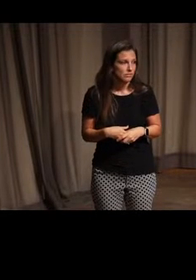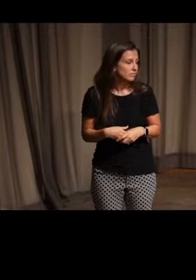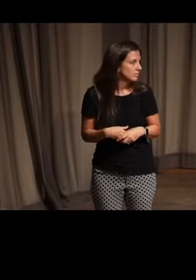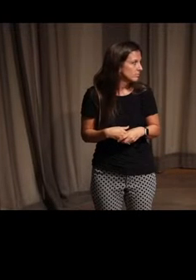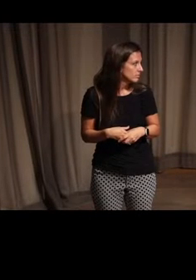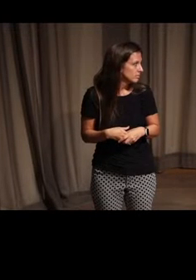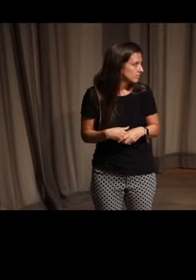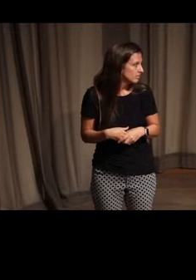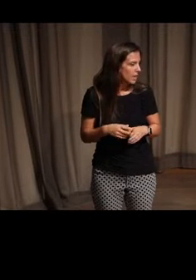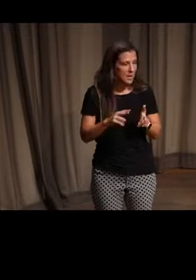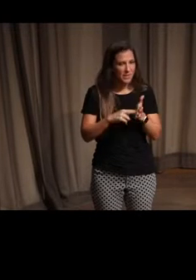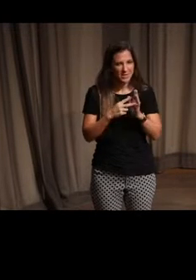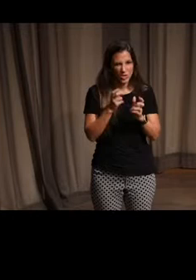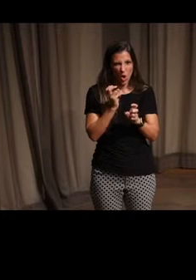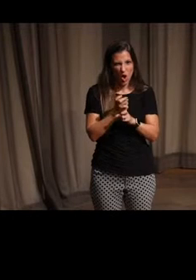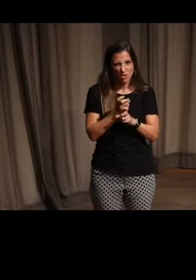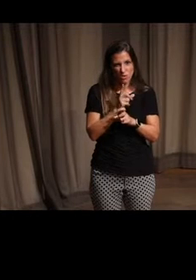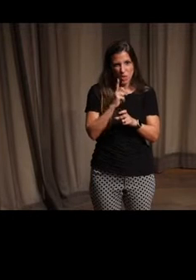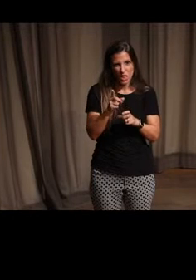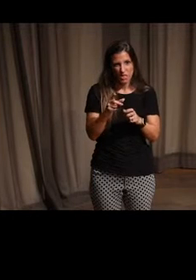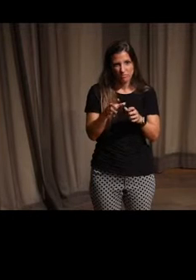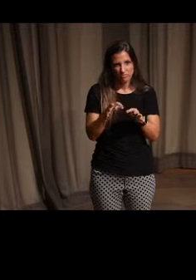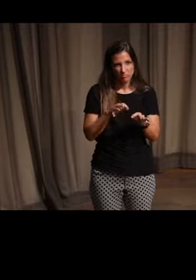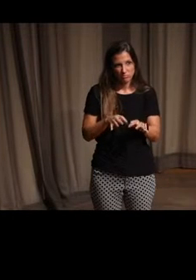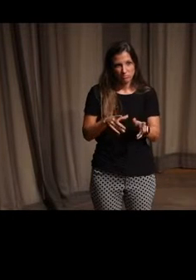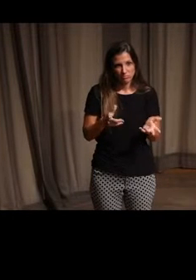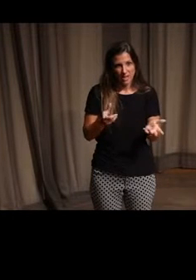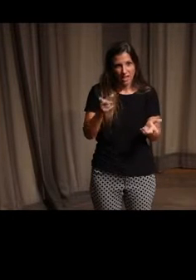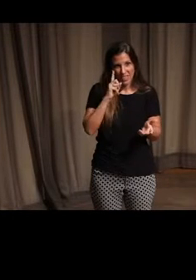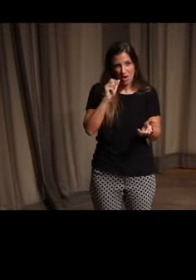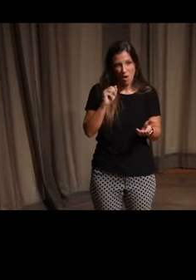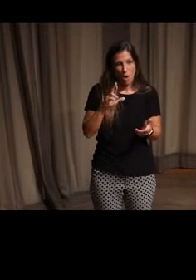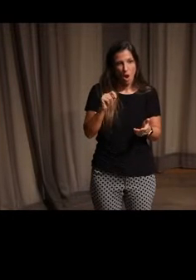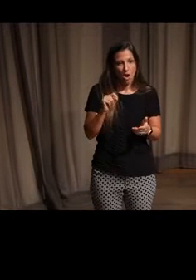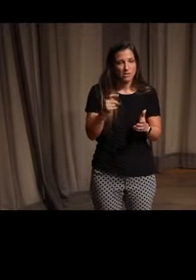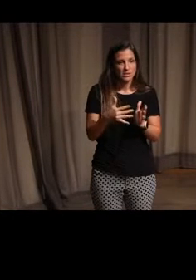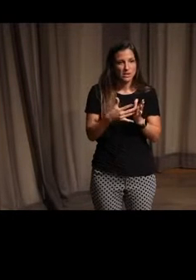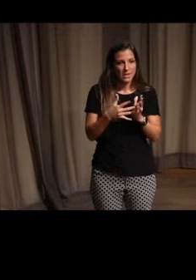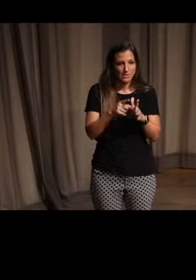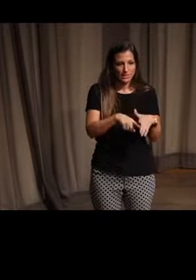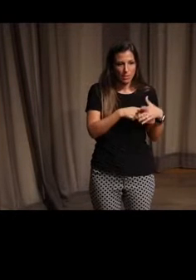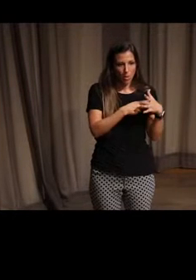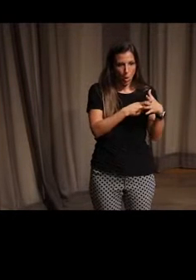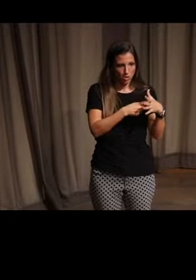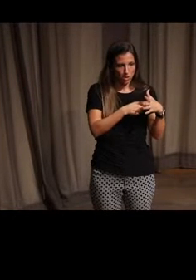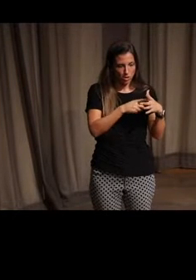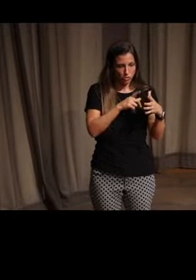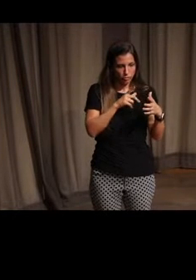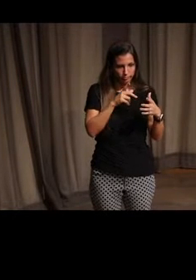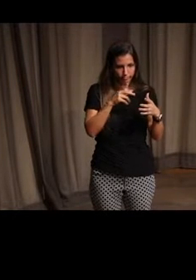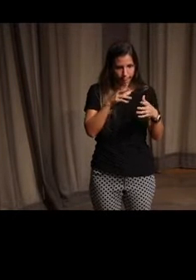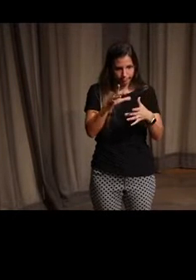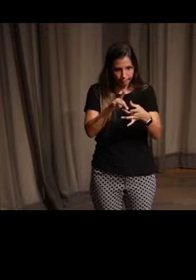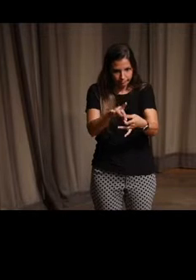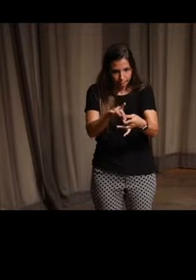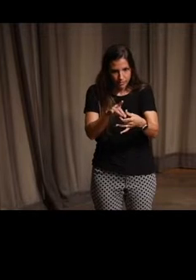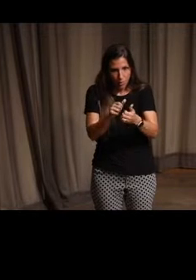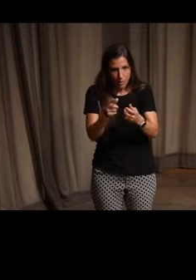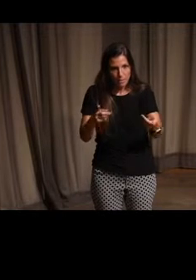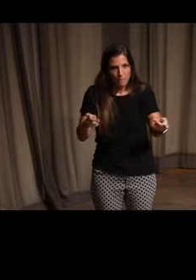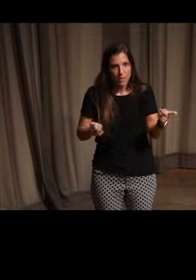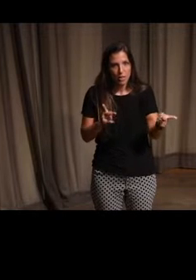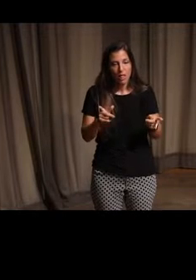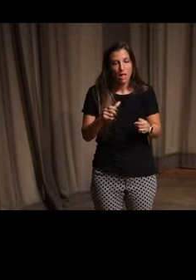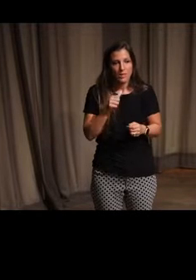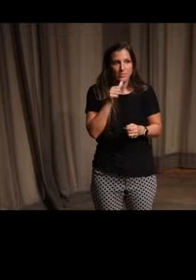I mean, that's hard to say. I think of art sometimes as like a portal into people where it's like,